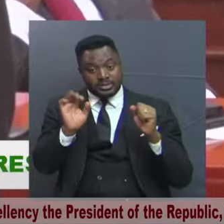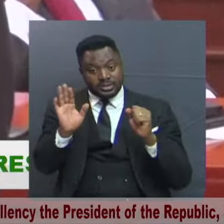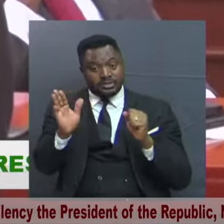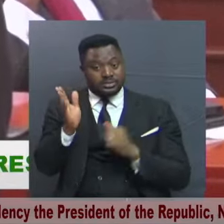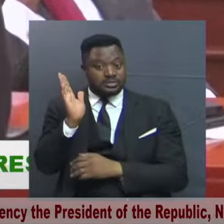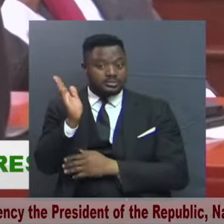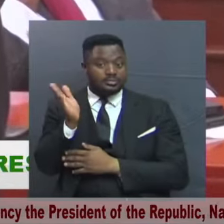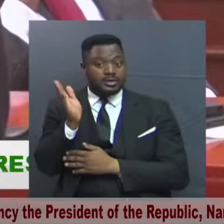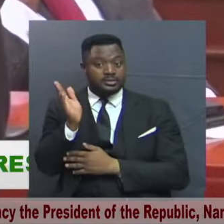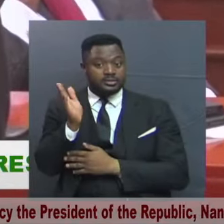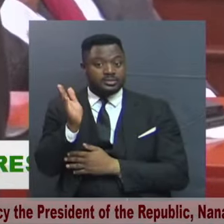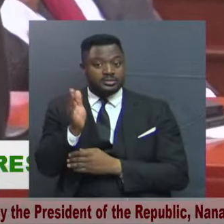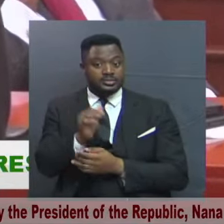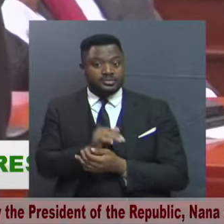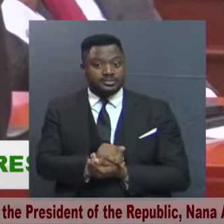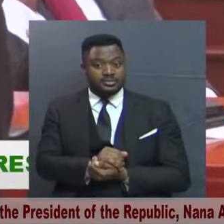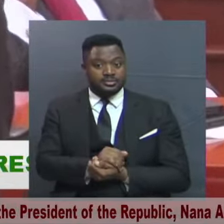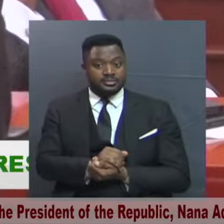President